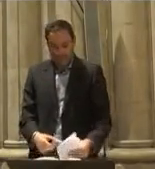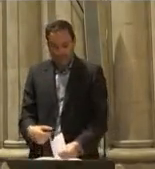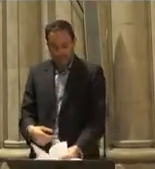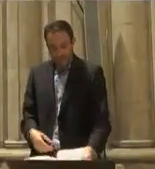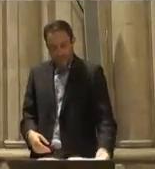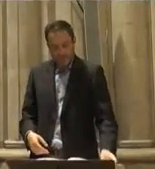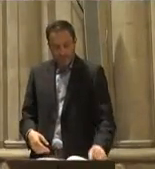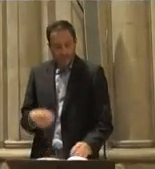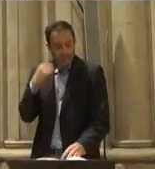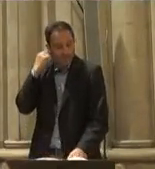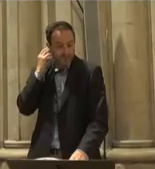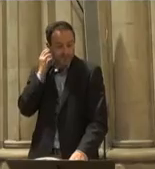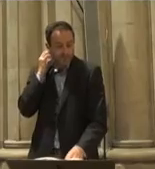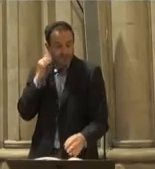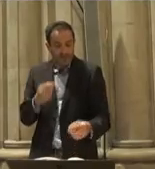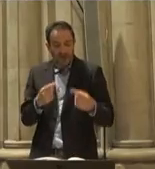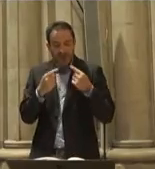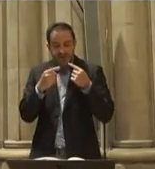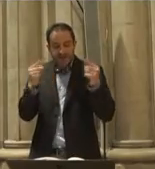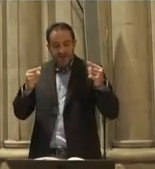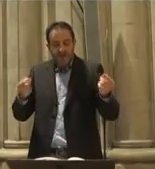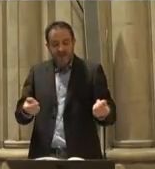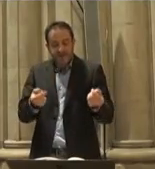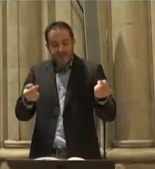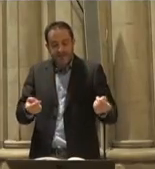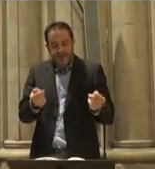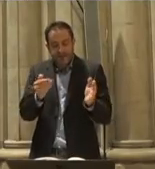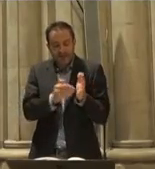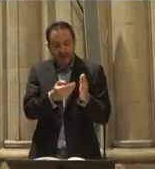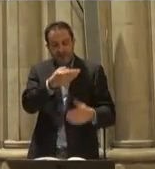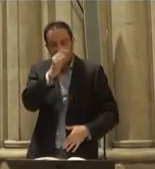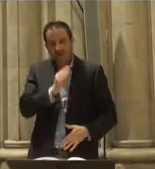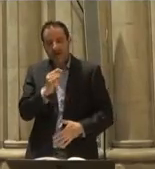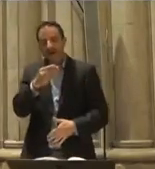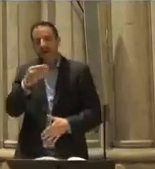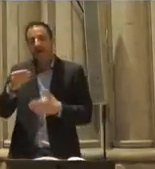Let us confess our sins against God and our neighbor.